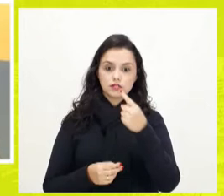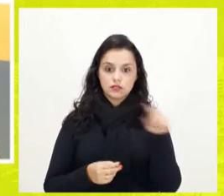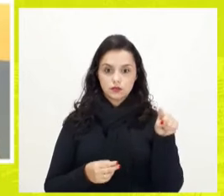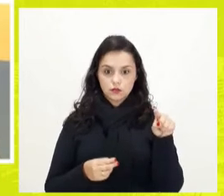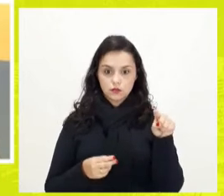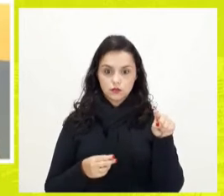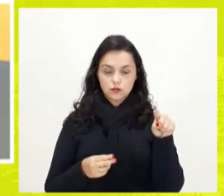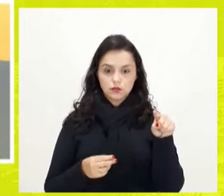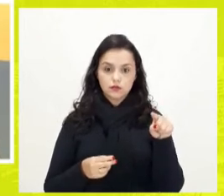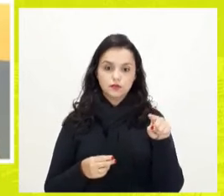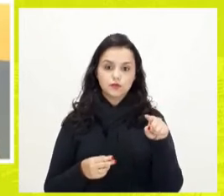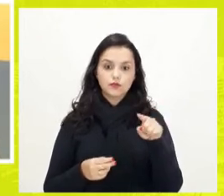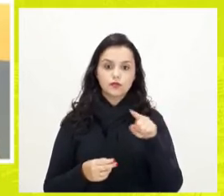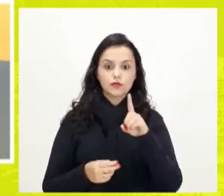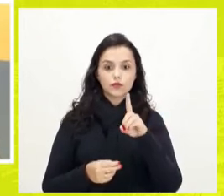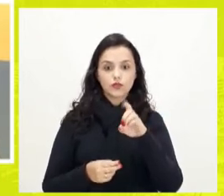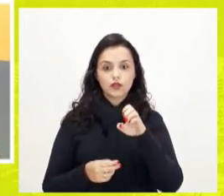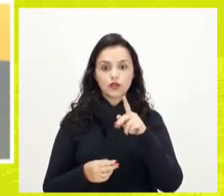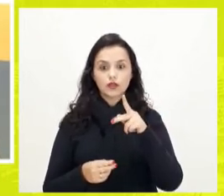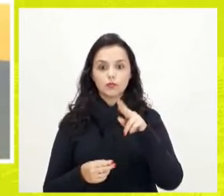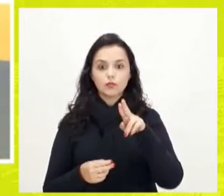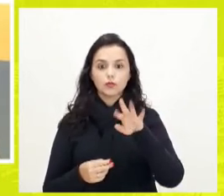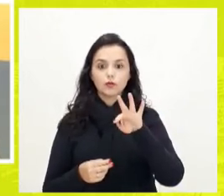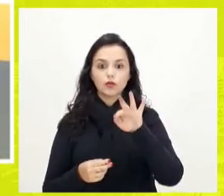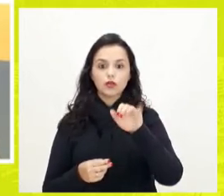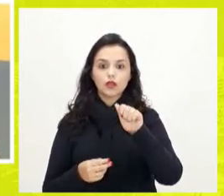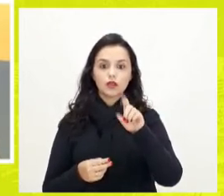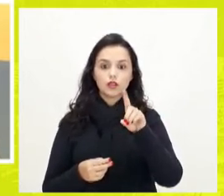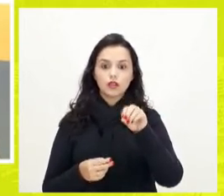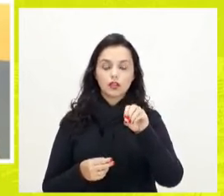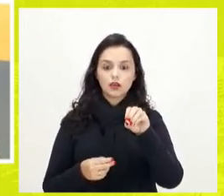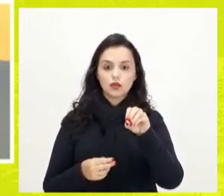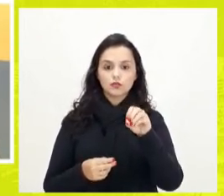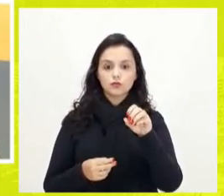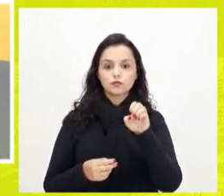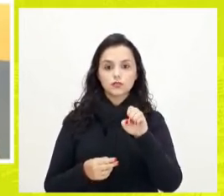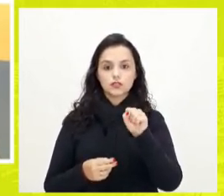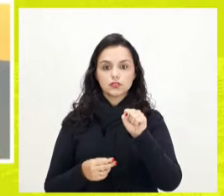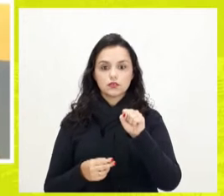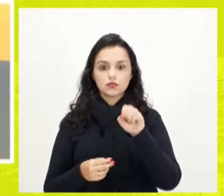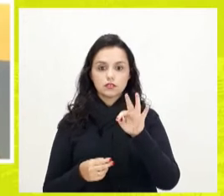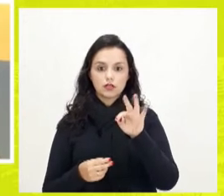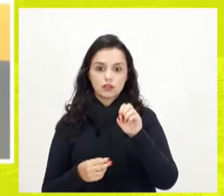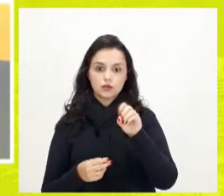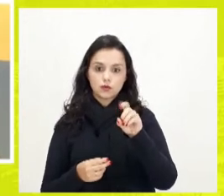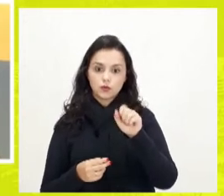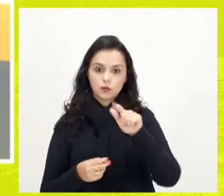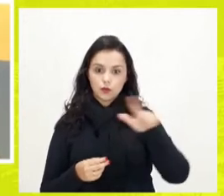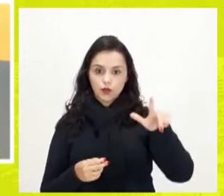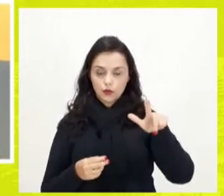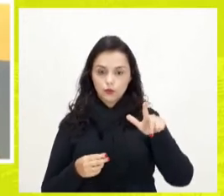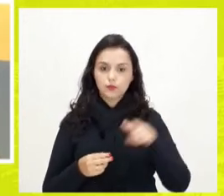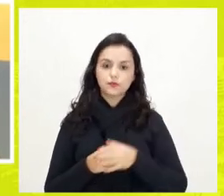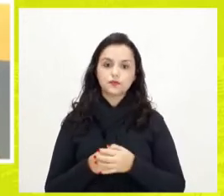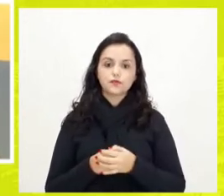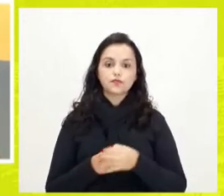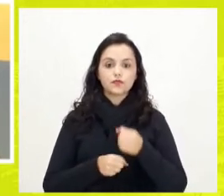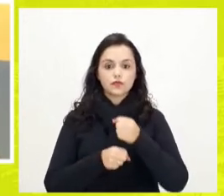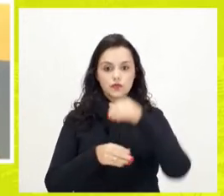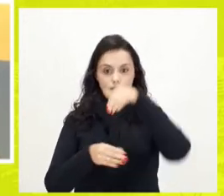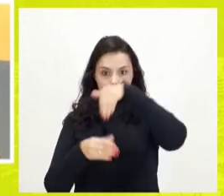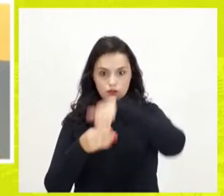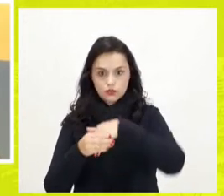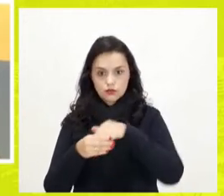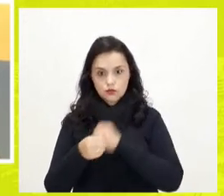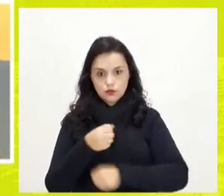election we kept that the congressman uh he was blocked to work because of